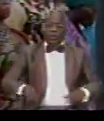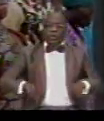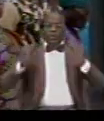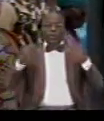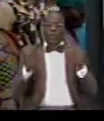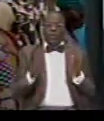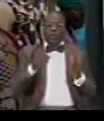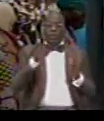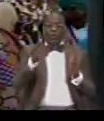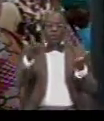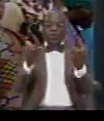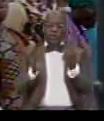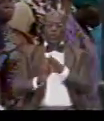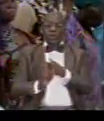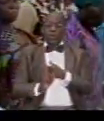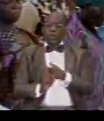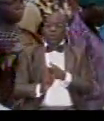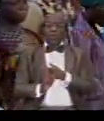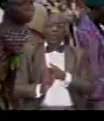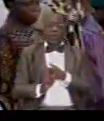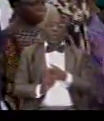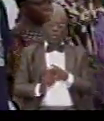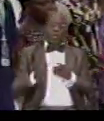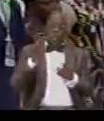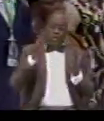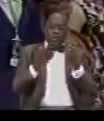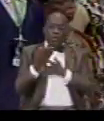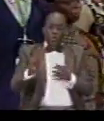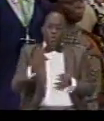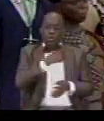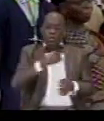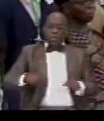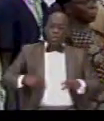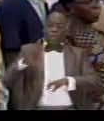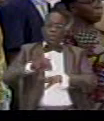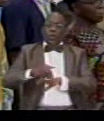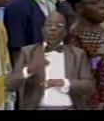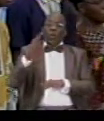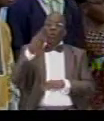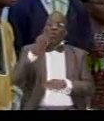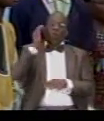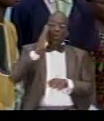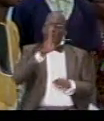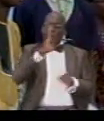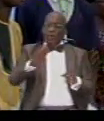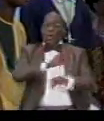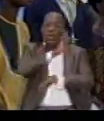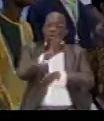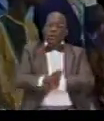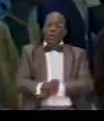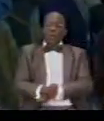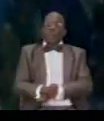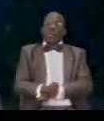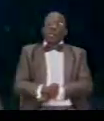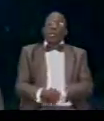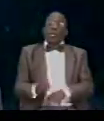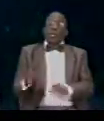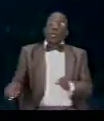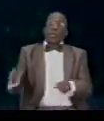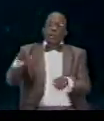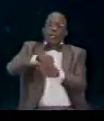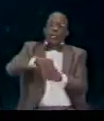talking about people who are coming into the kingdom through the GCK, but who will be established, planted in the church, and